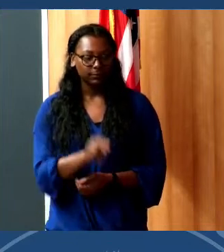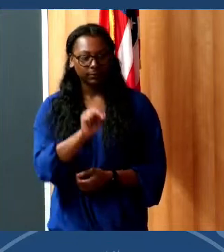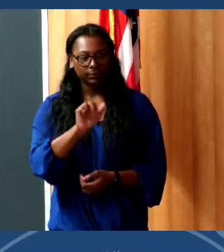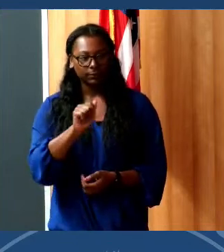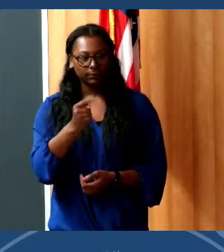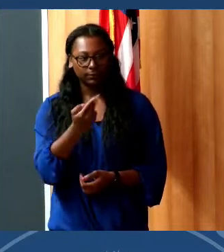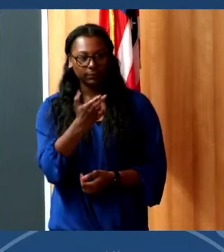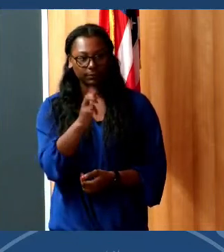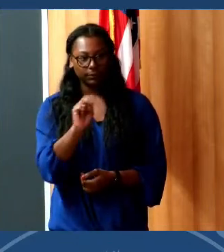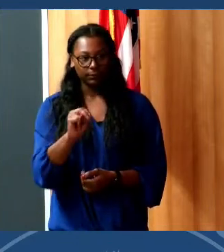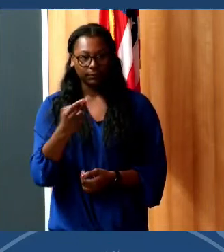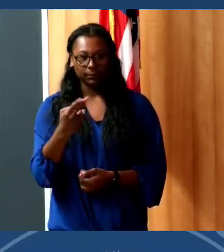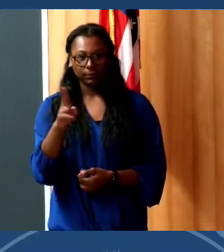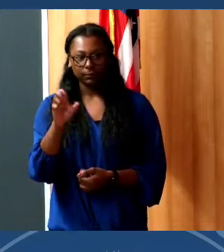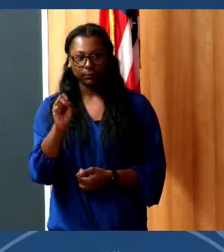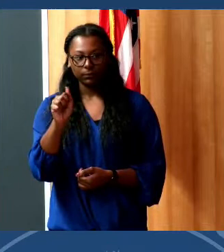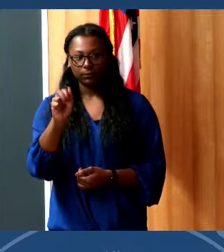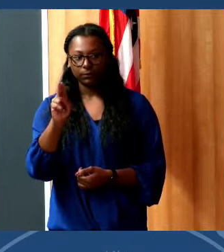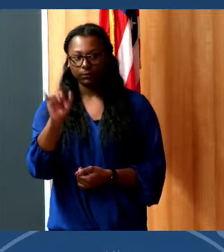Nathan Musimi.